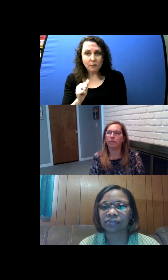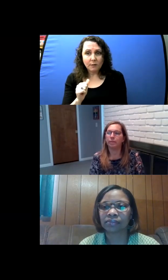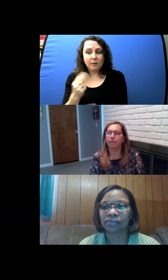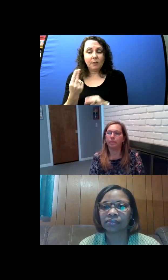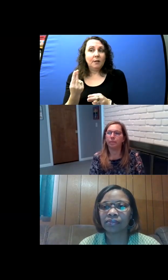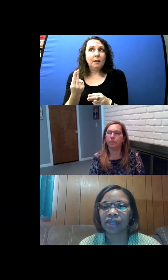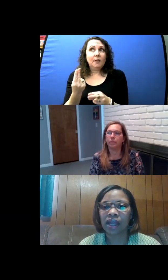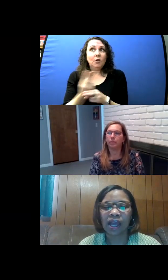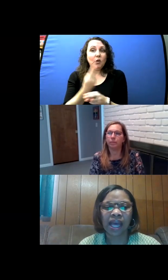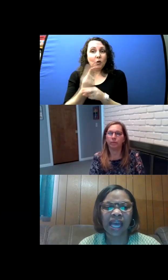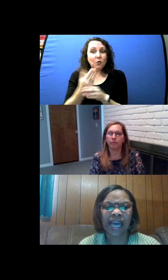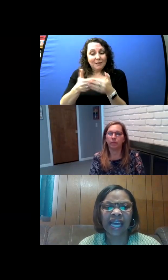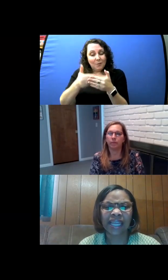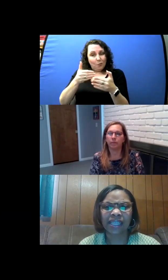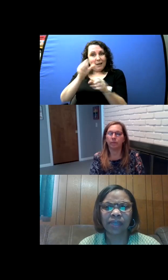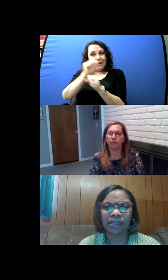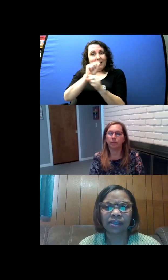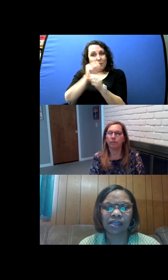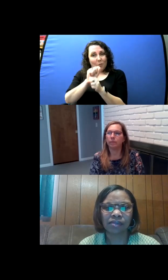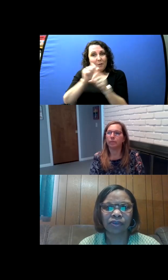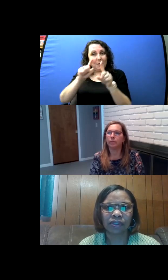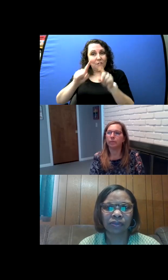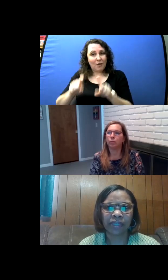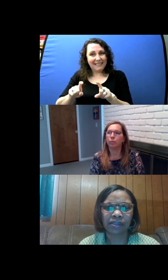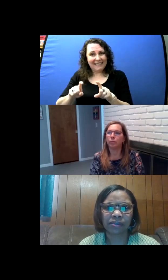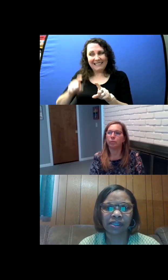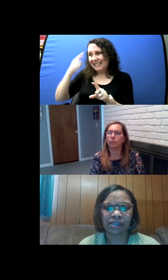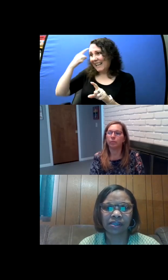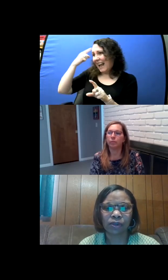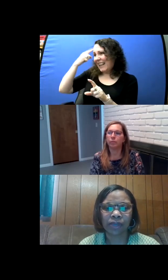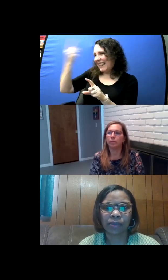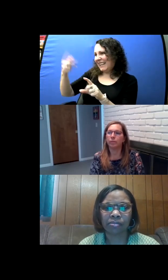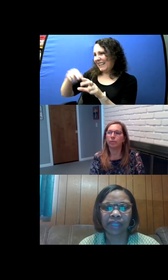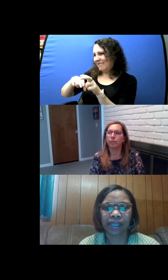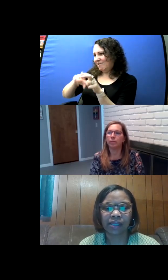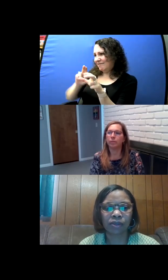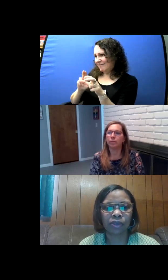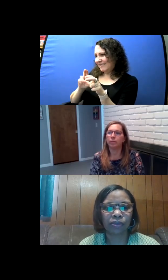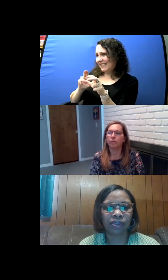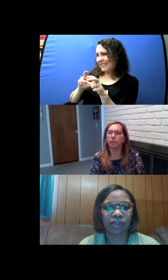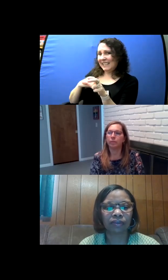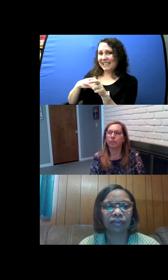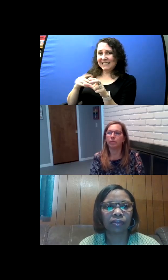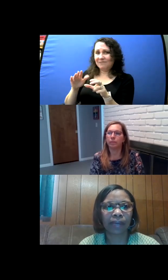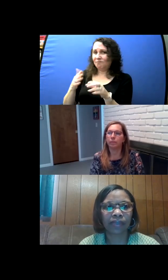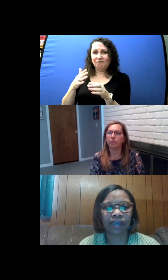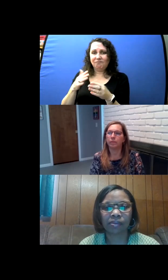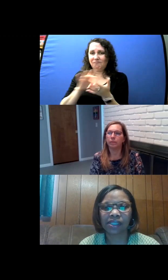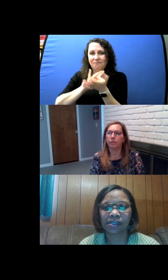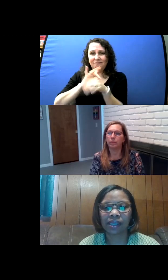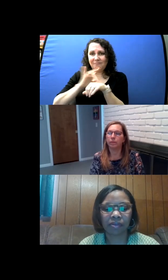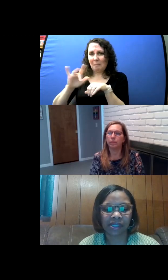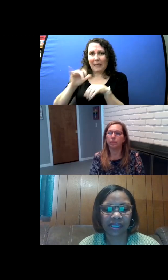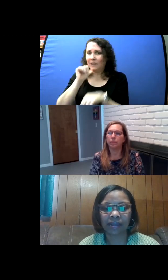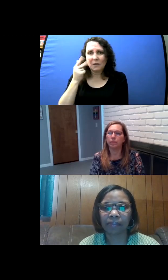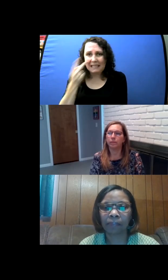screening. I think we lost him for a little minute, Teresa. His screen went blank and he's on mute, so you might Okay.